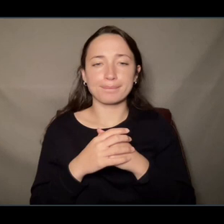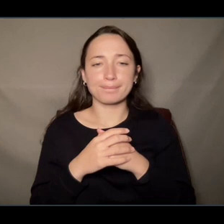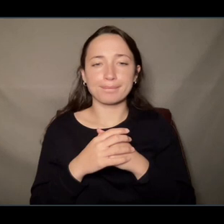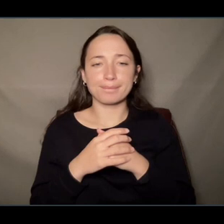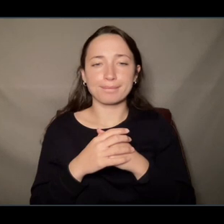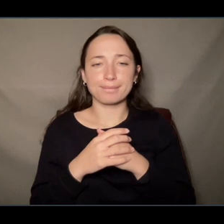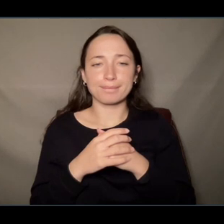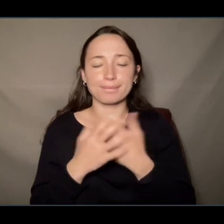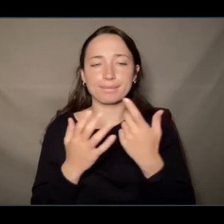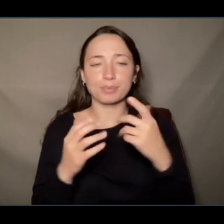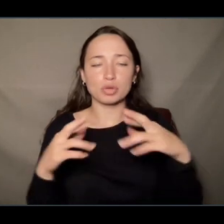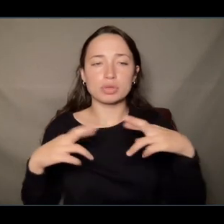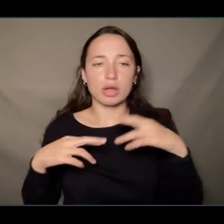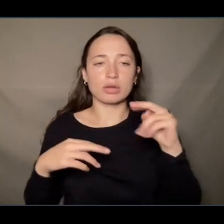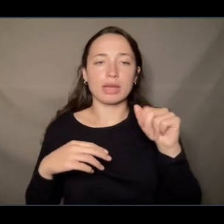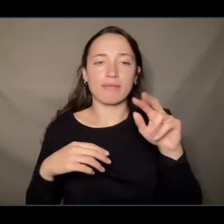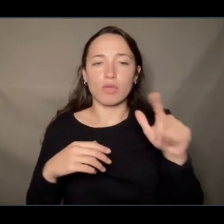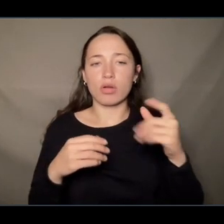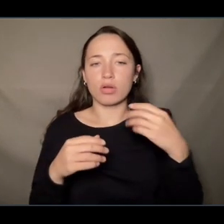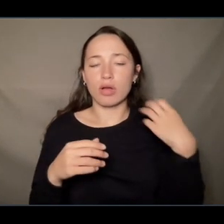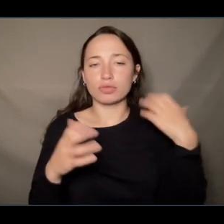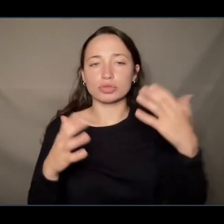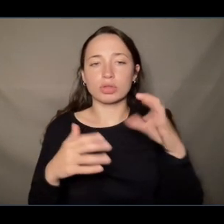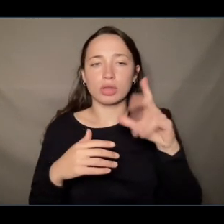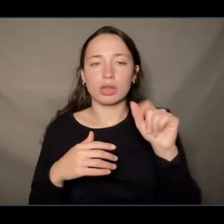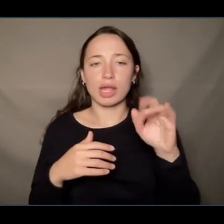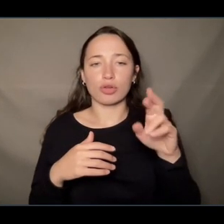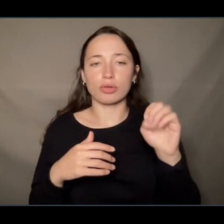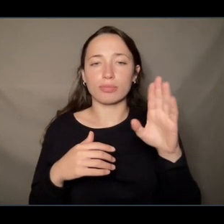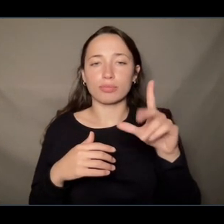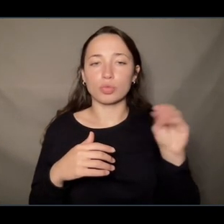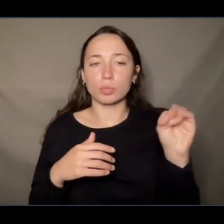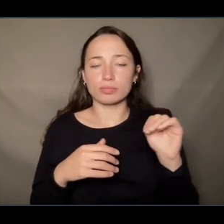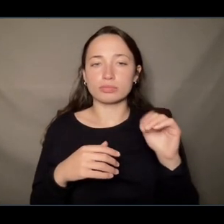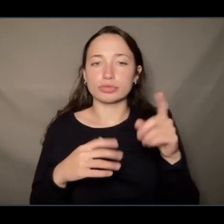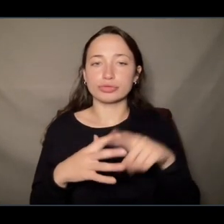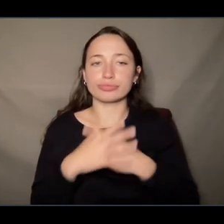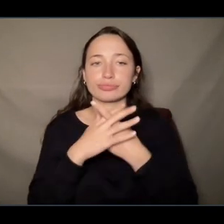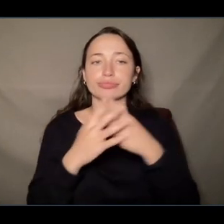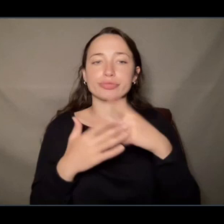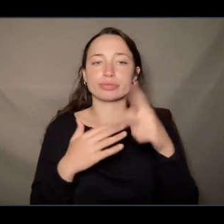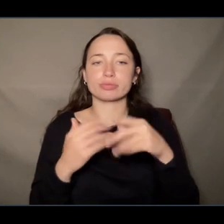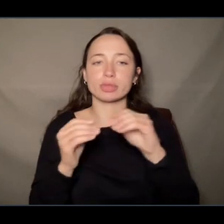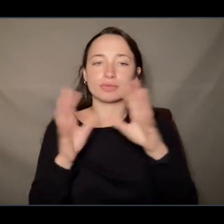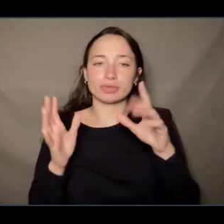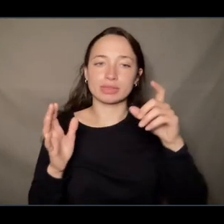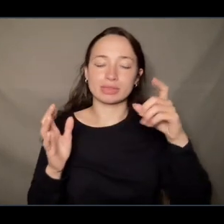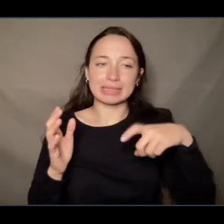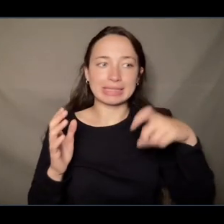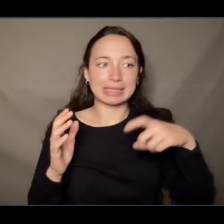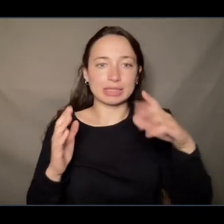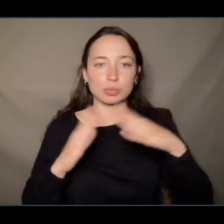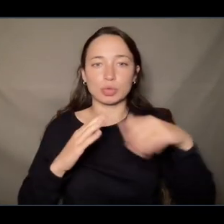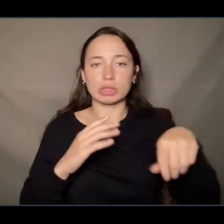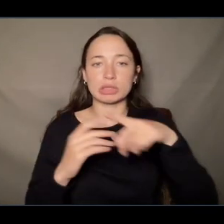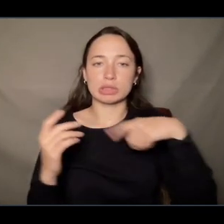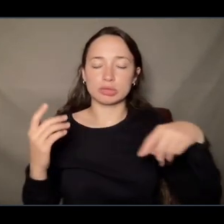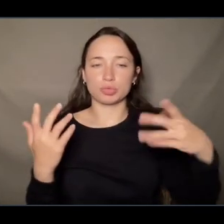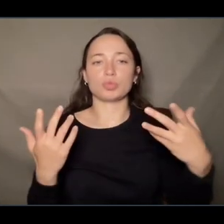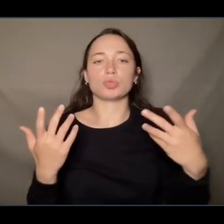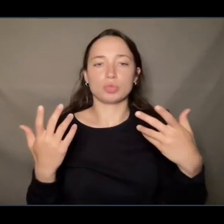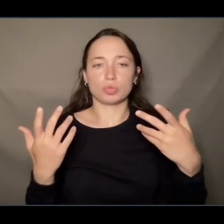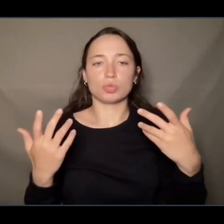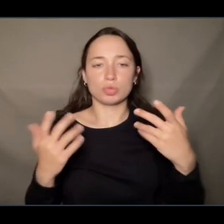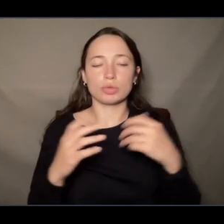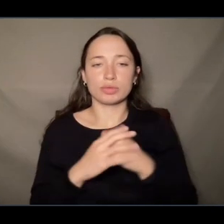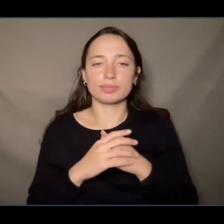Hampshire, by a retired naval officer, Claire Bloom. She began this program